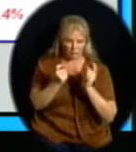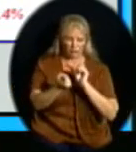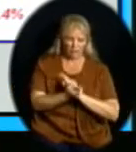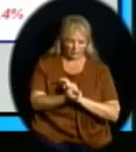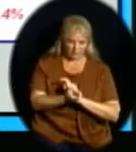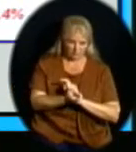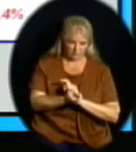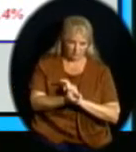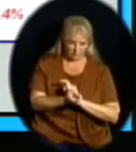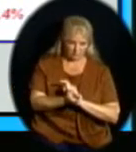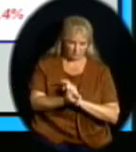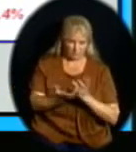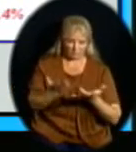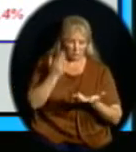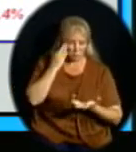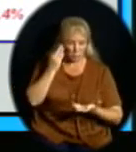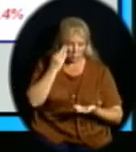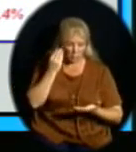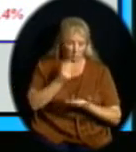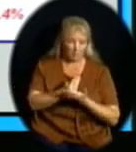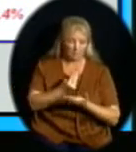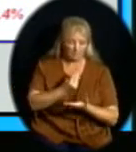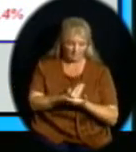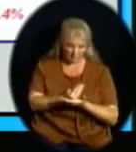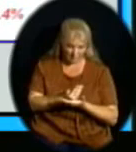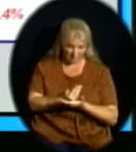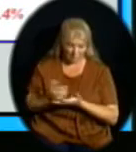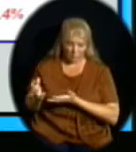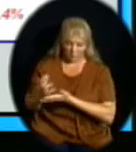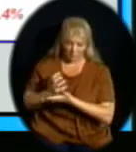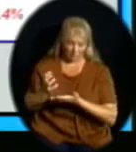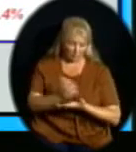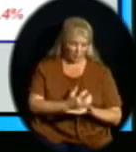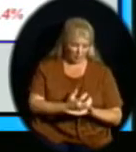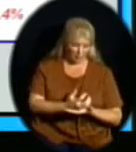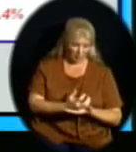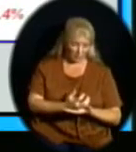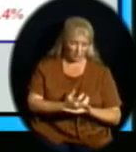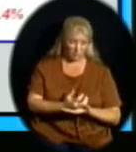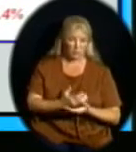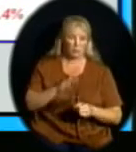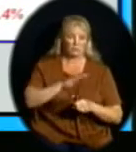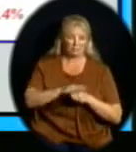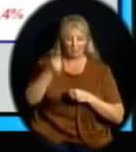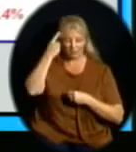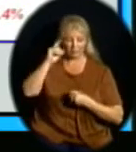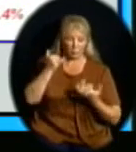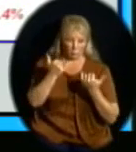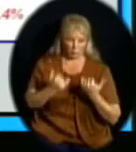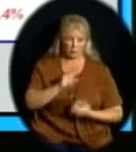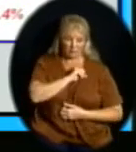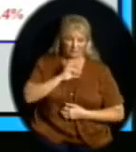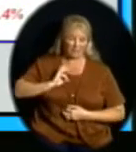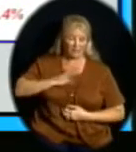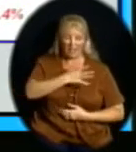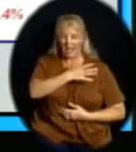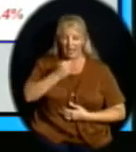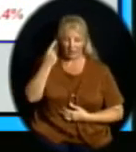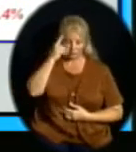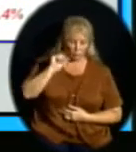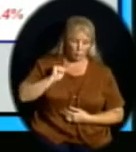the dollars that were raised not only provided for current staff, but also for all the new students, which account